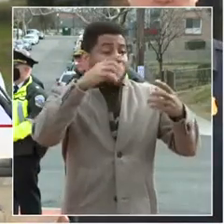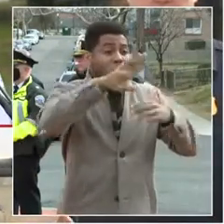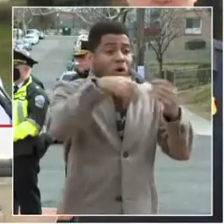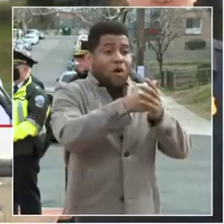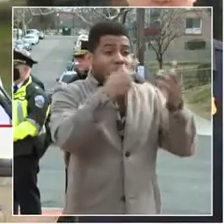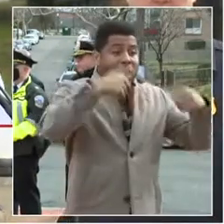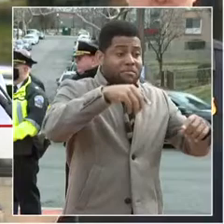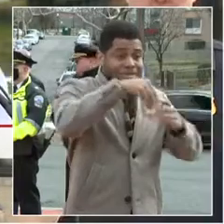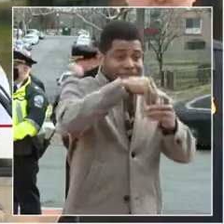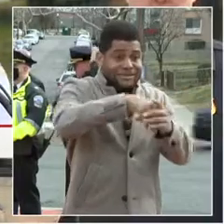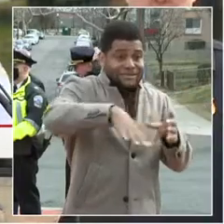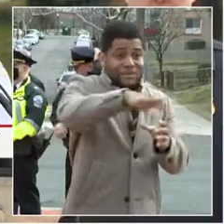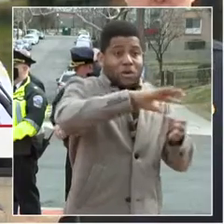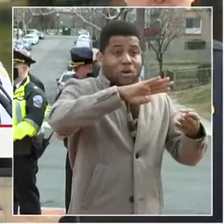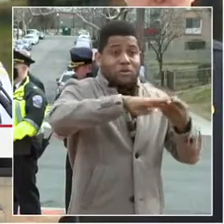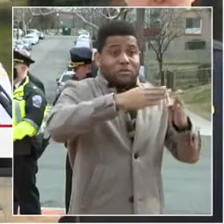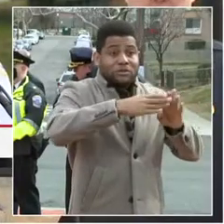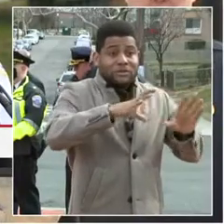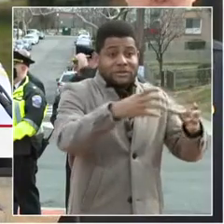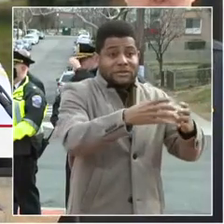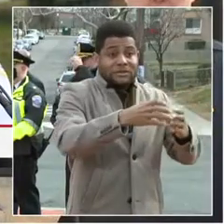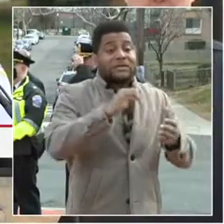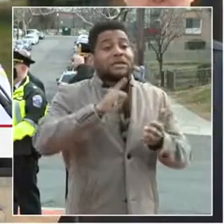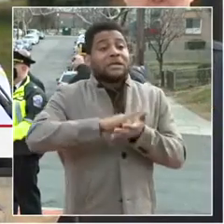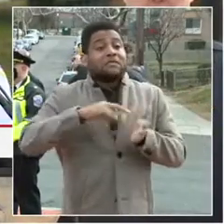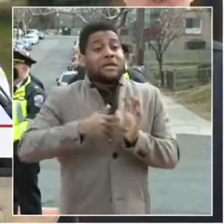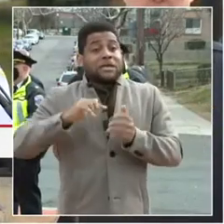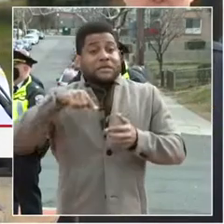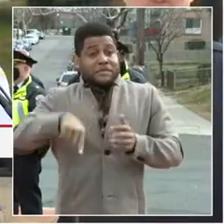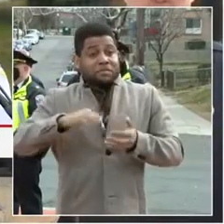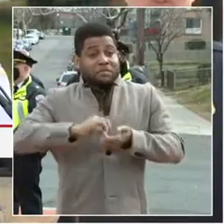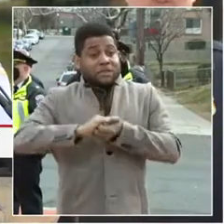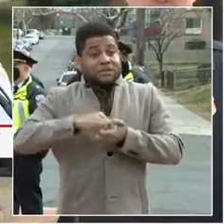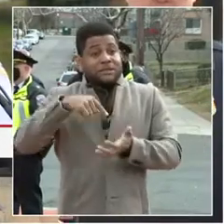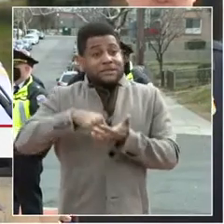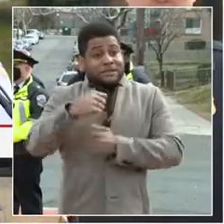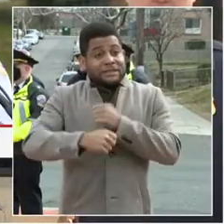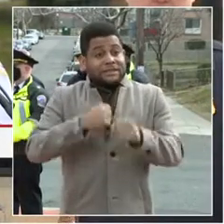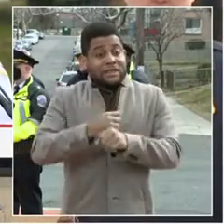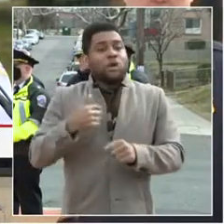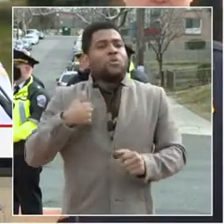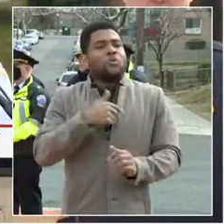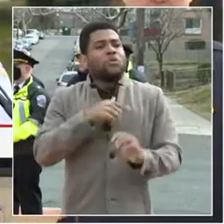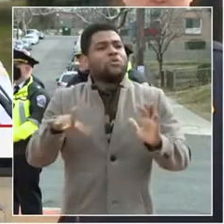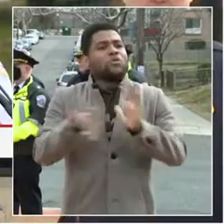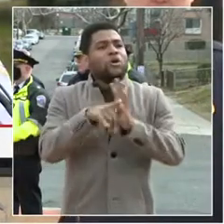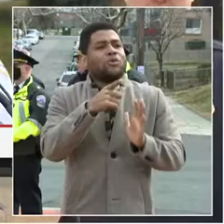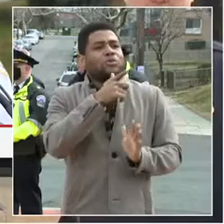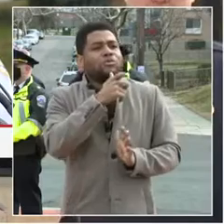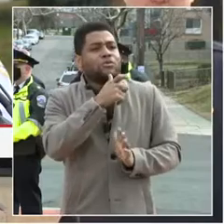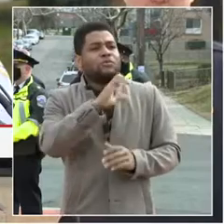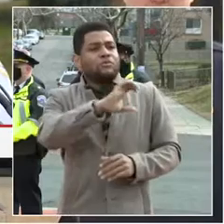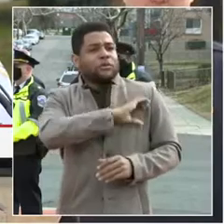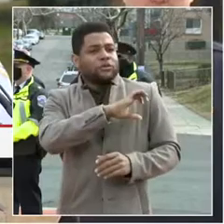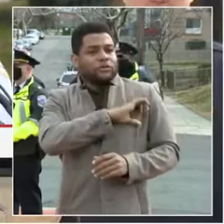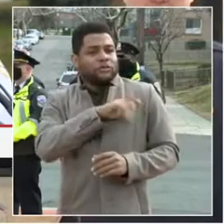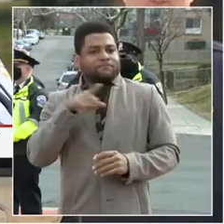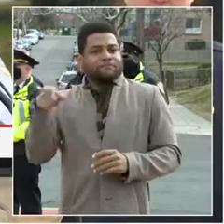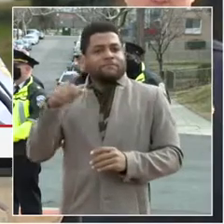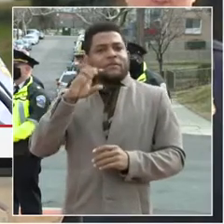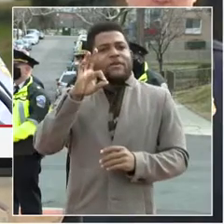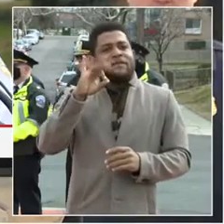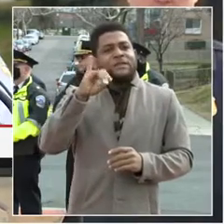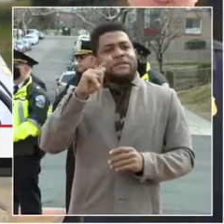Our Homicide Reduction Partnership captains this year that we have chosen are Captain Matthew Fitzgerald from the 6th District